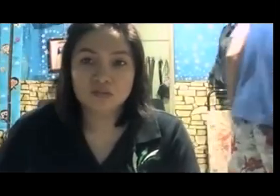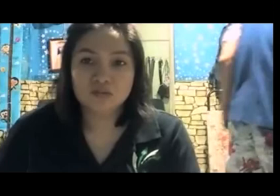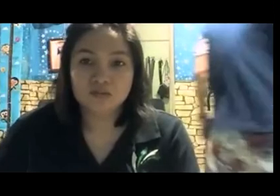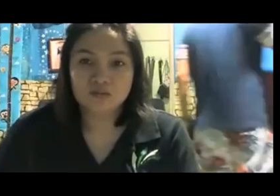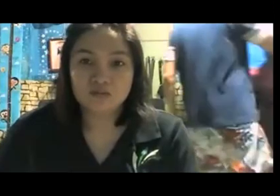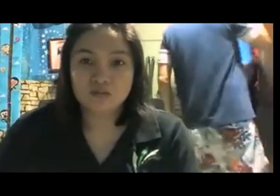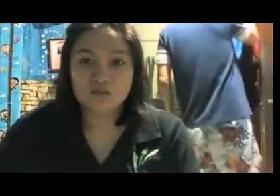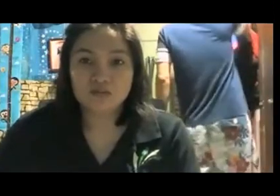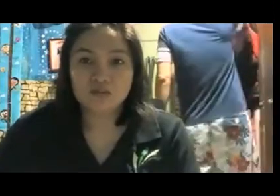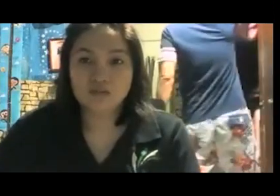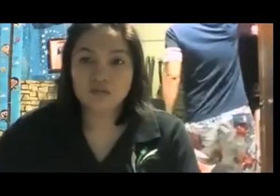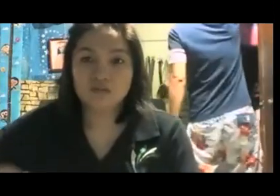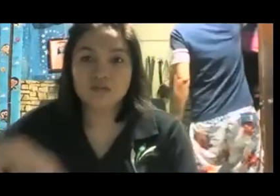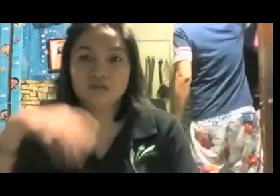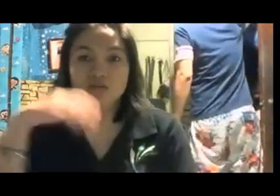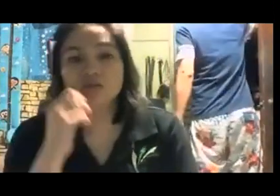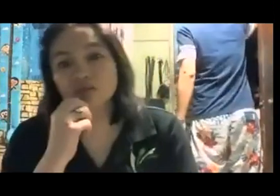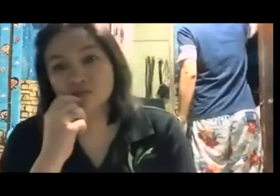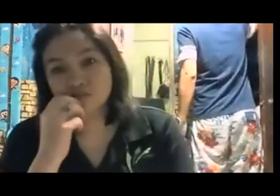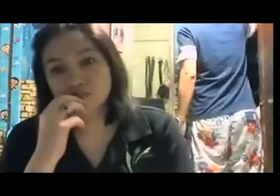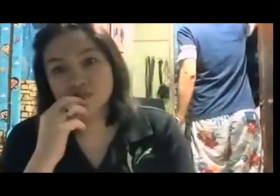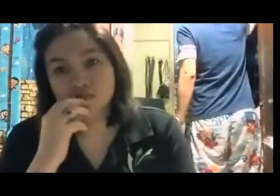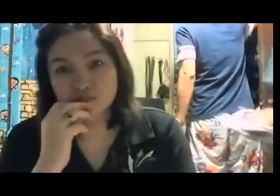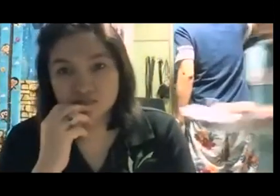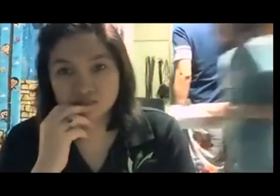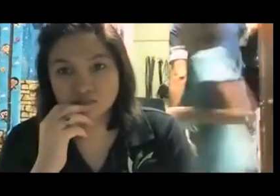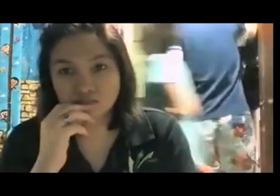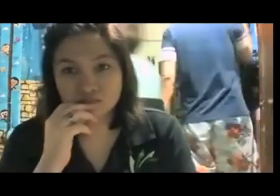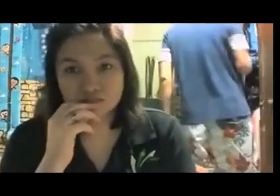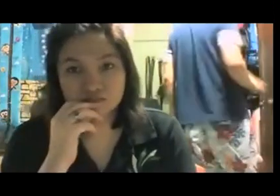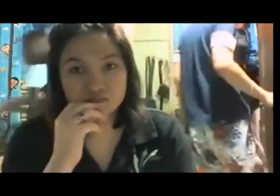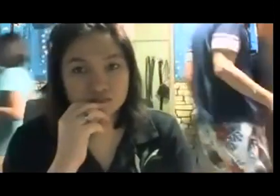So there's no have, either manual, non-manual, or both.